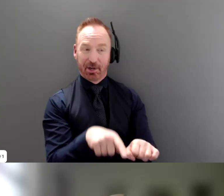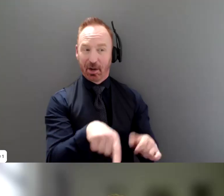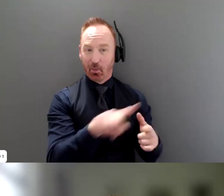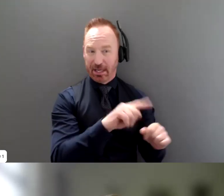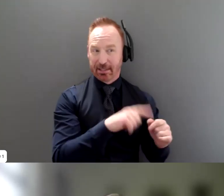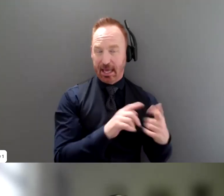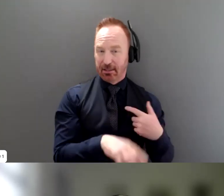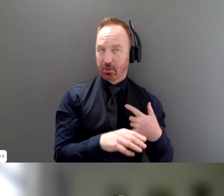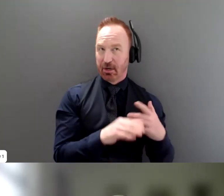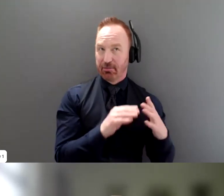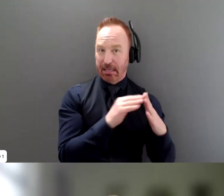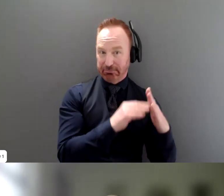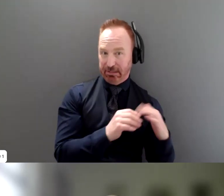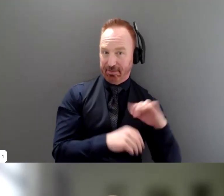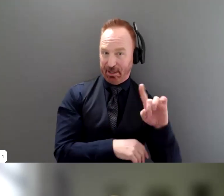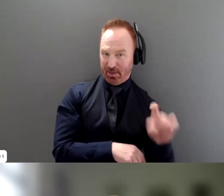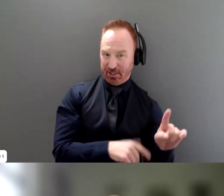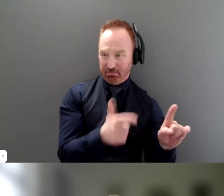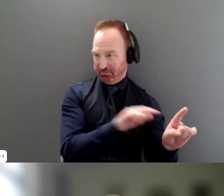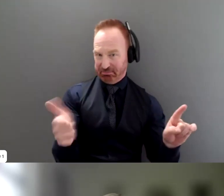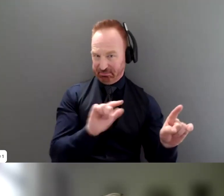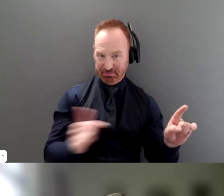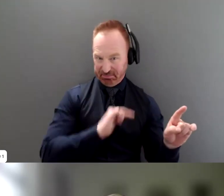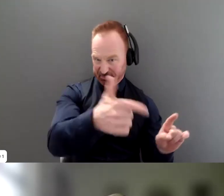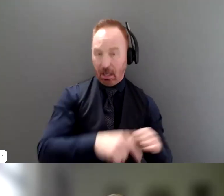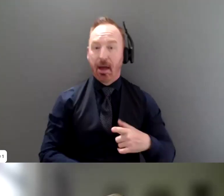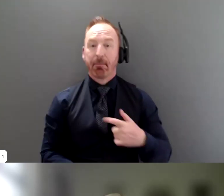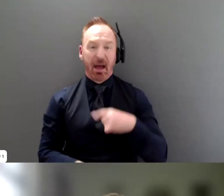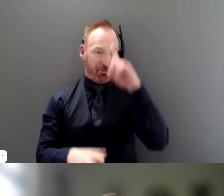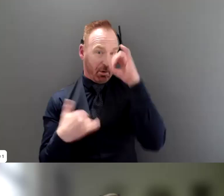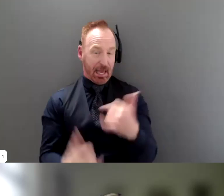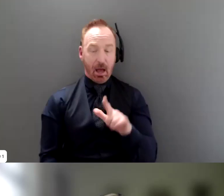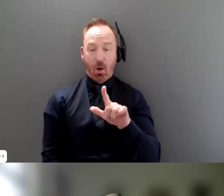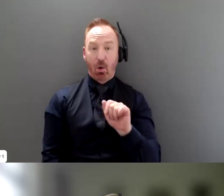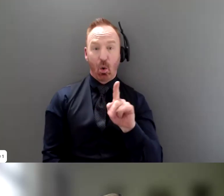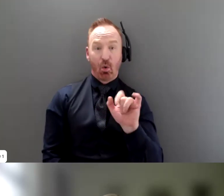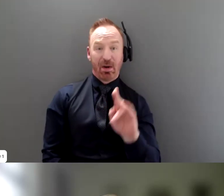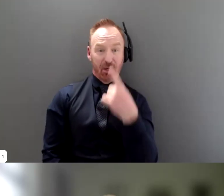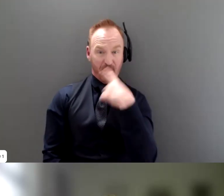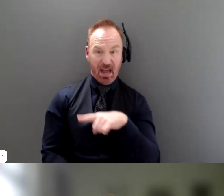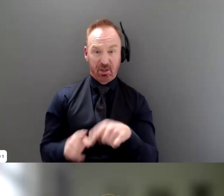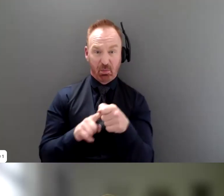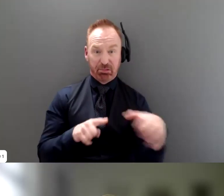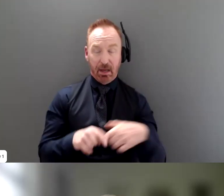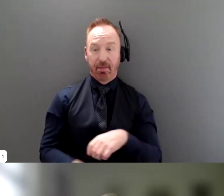minutes. In the meantime, I was wondering, Lauren, if you could tell us a little bit more about the Help Us Rise campaign